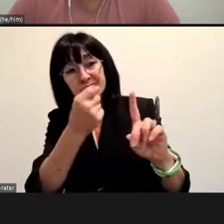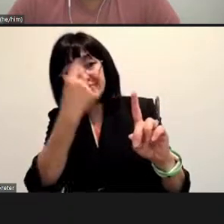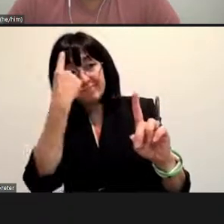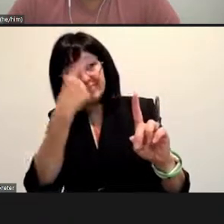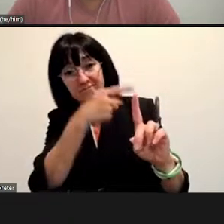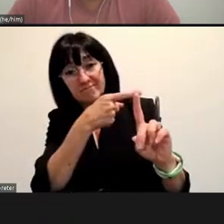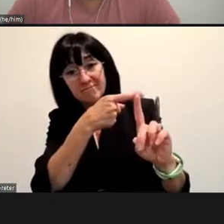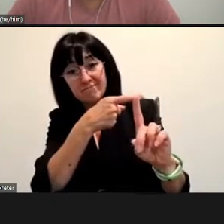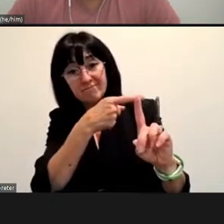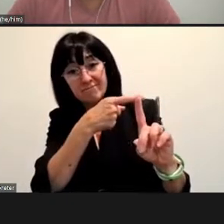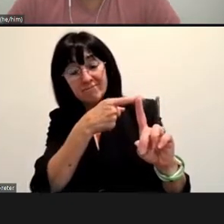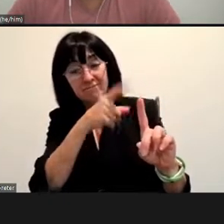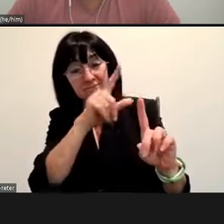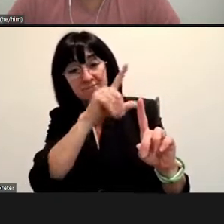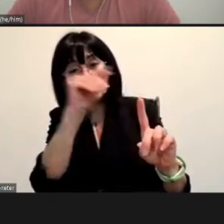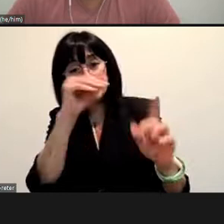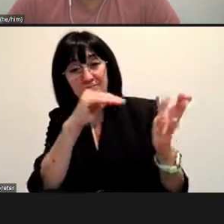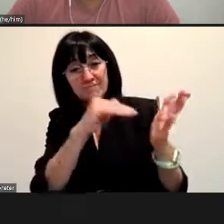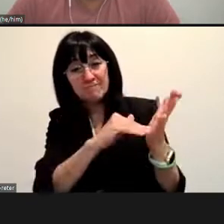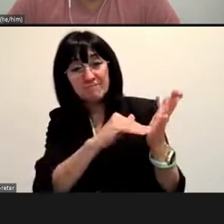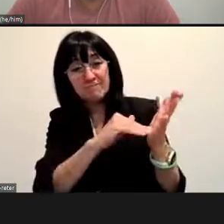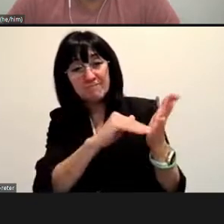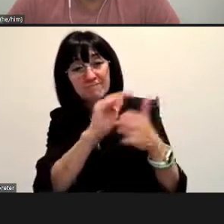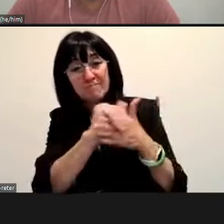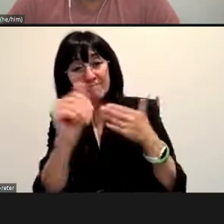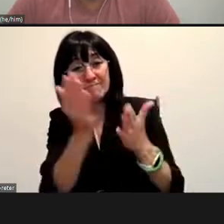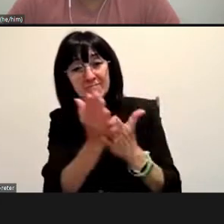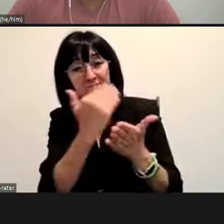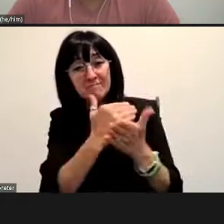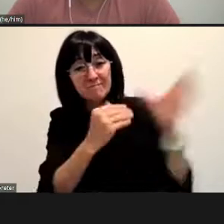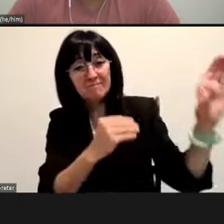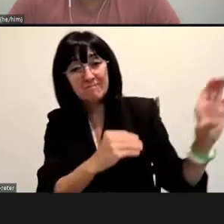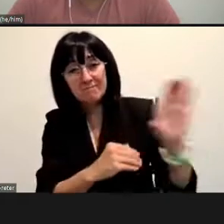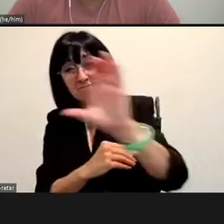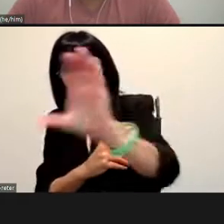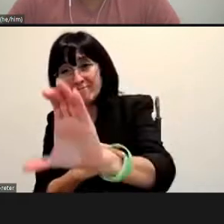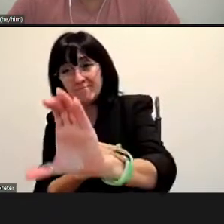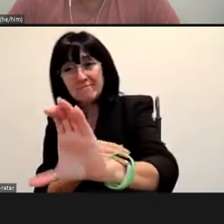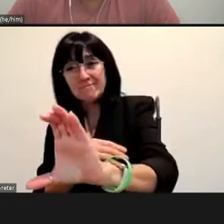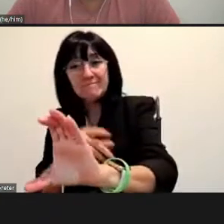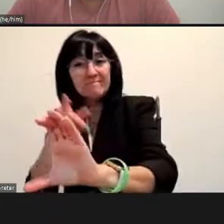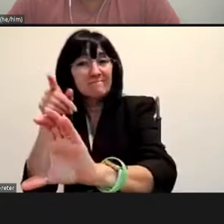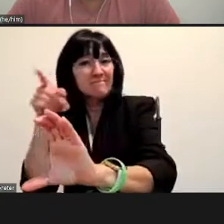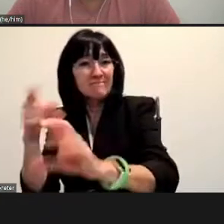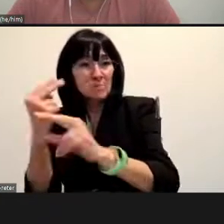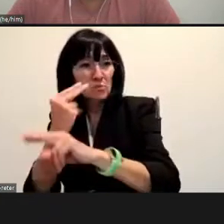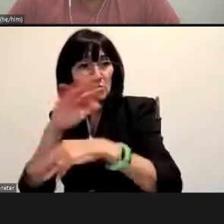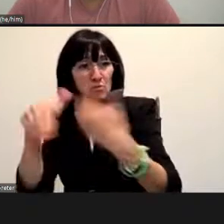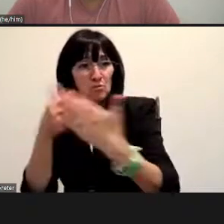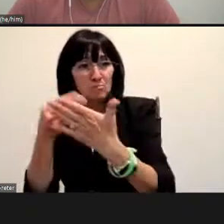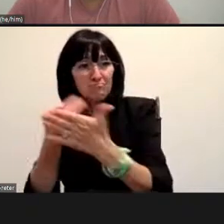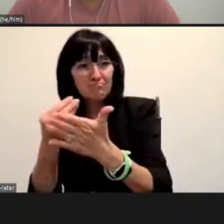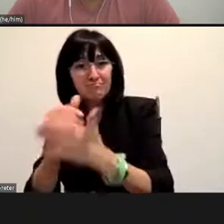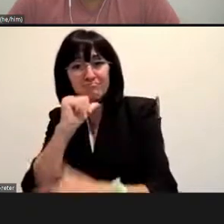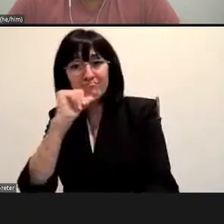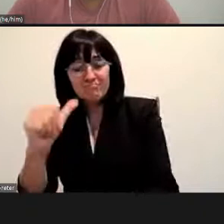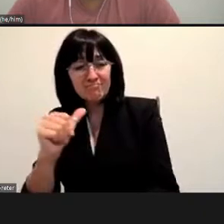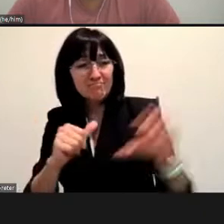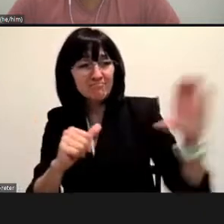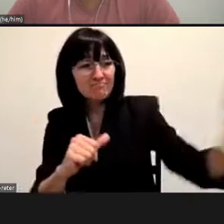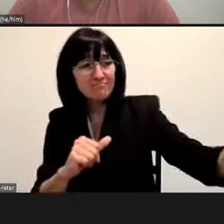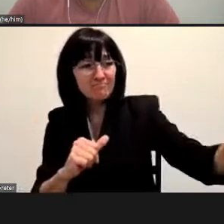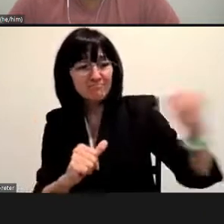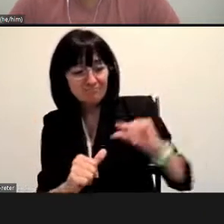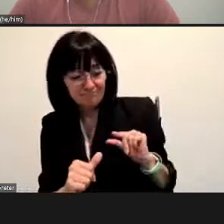a $20,000 budget, and I know they're not using all of it, and I'm getting a $3,000 budget, and I'm like desperate to